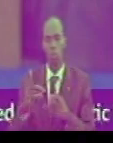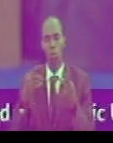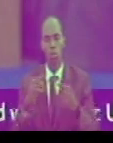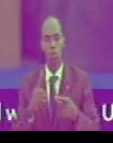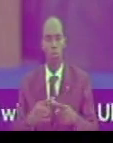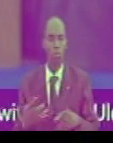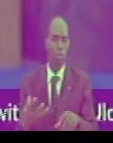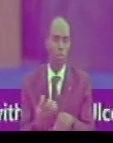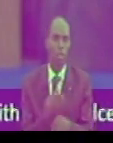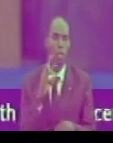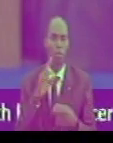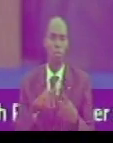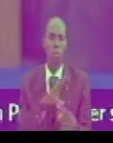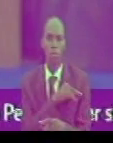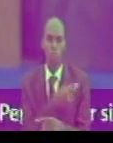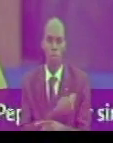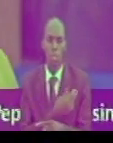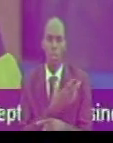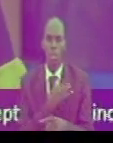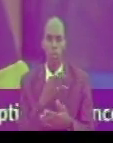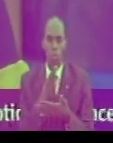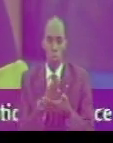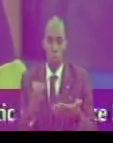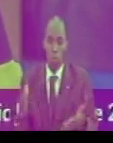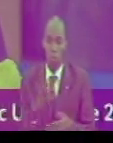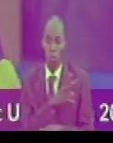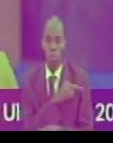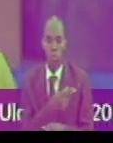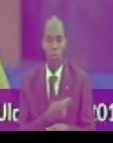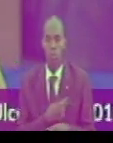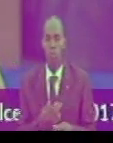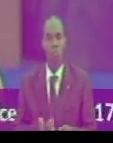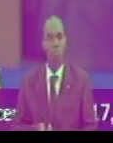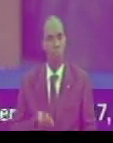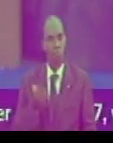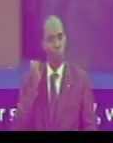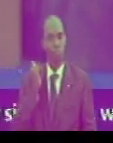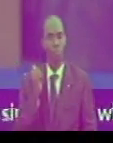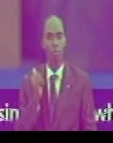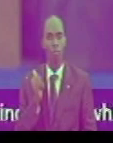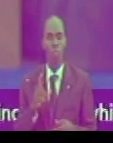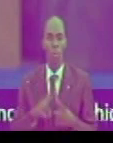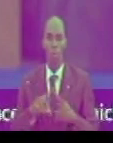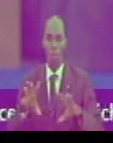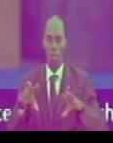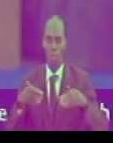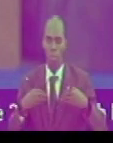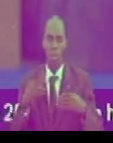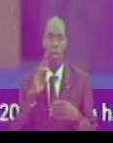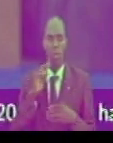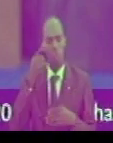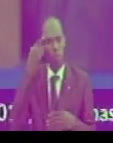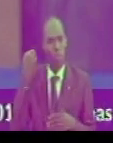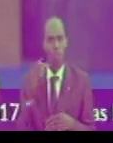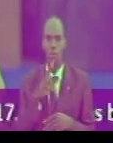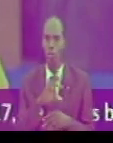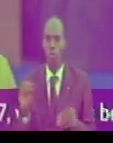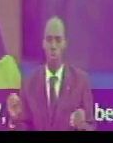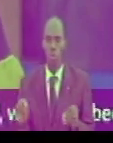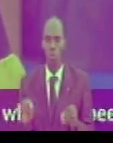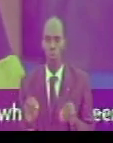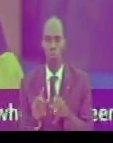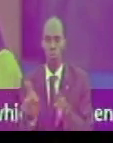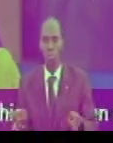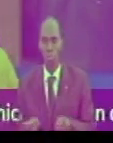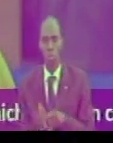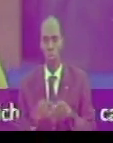finally admitted me to acute stroke. I was the baby in that ward. I was the only child. The